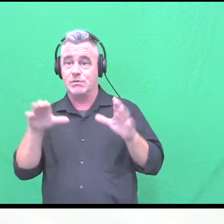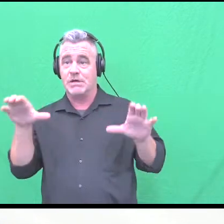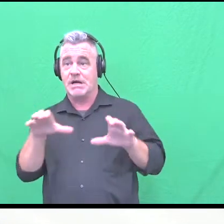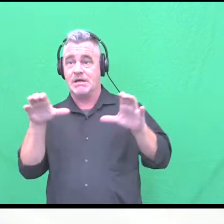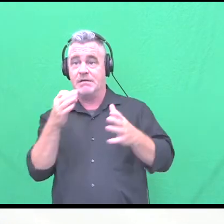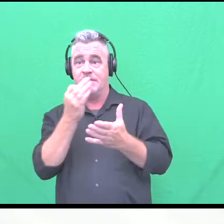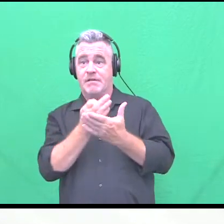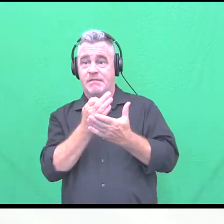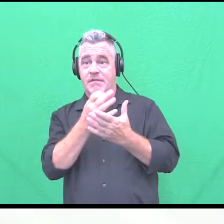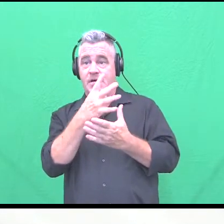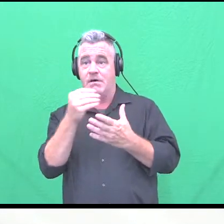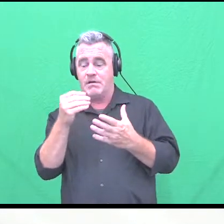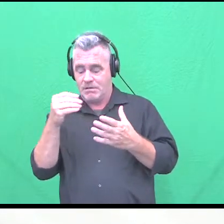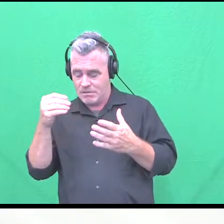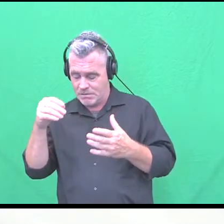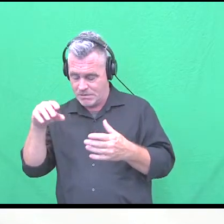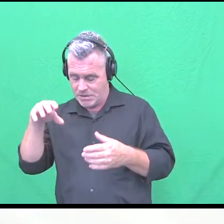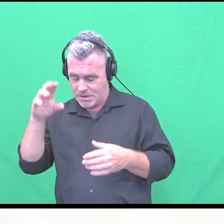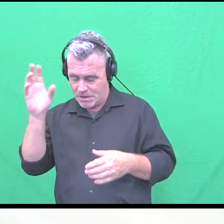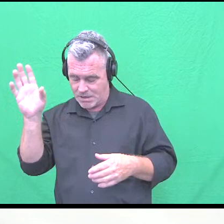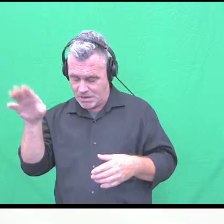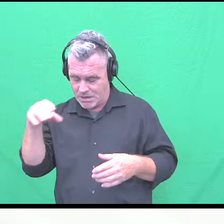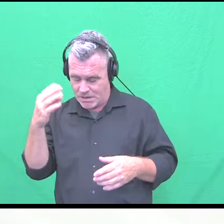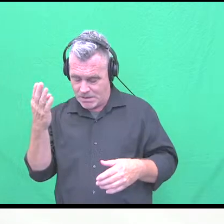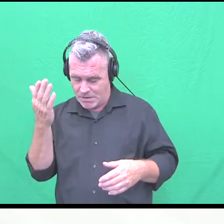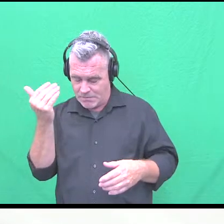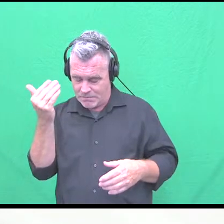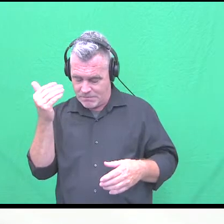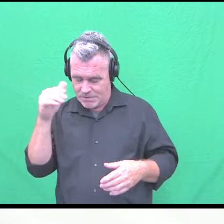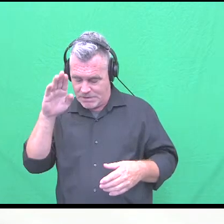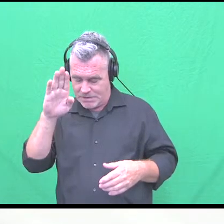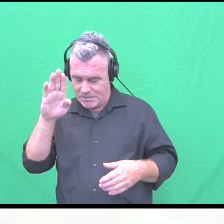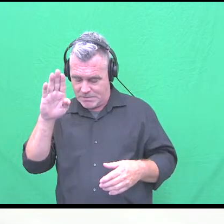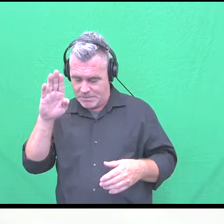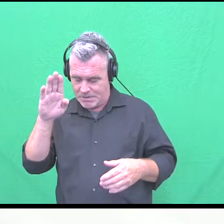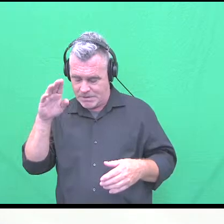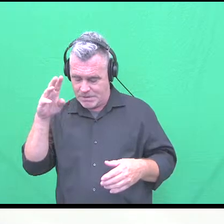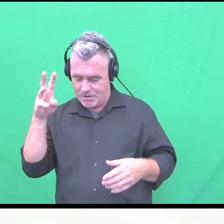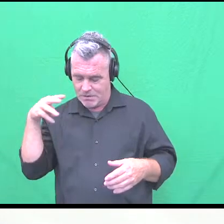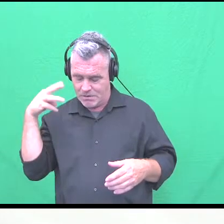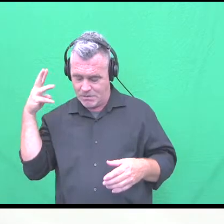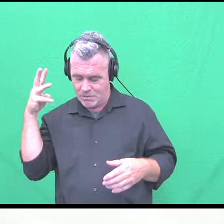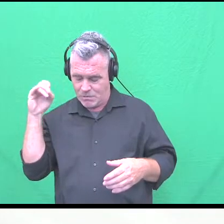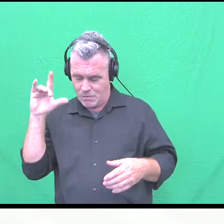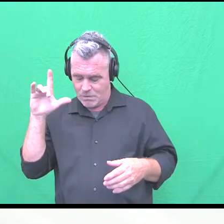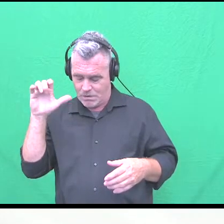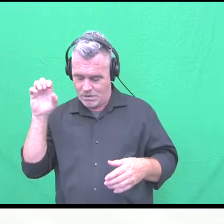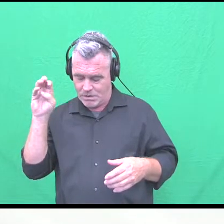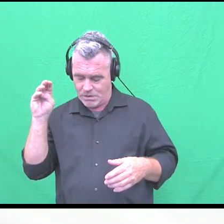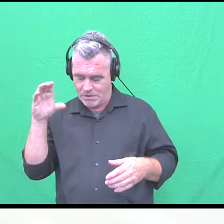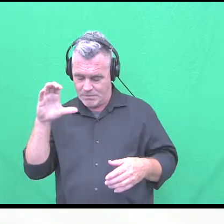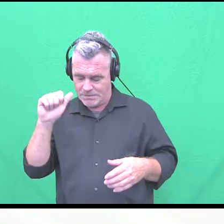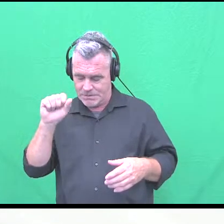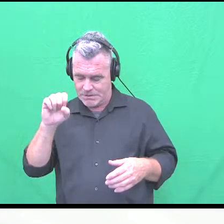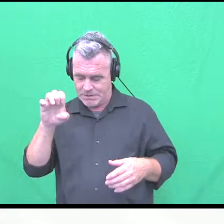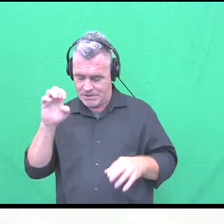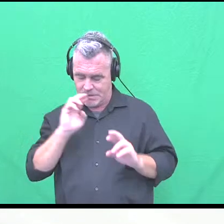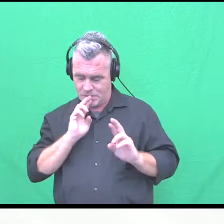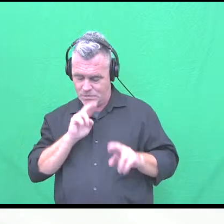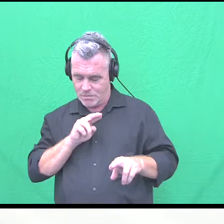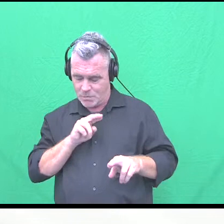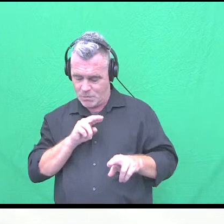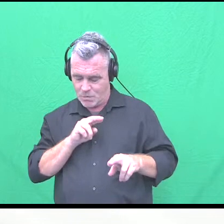15B, Williams Case Report of Complaints, OE 12, OE 10.12, and OE 12.10.